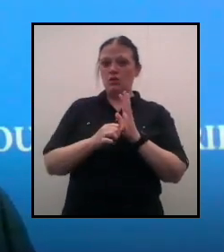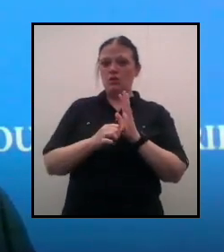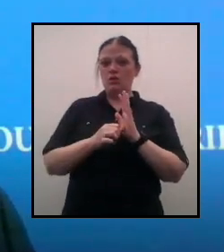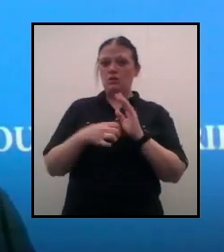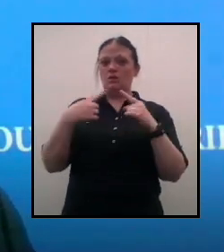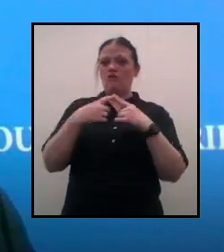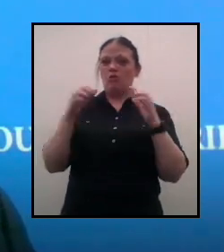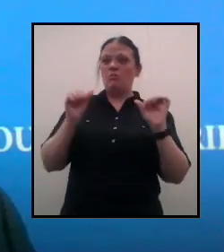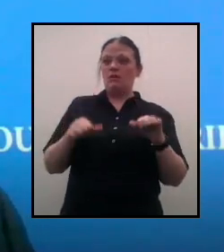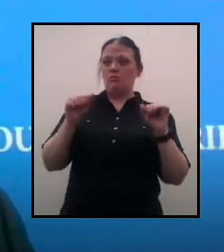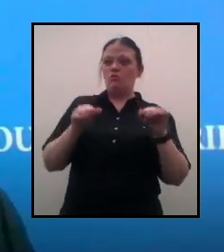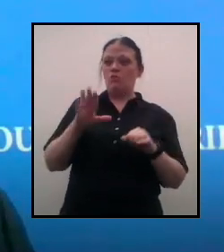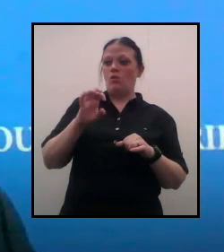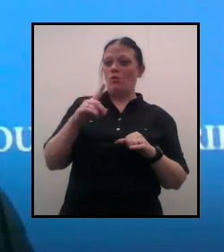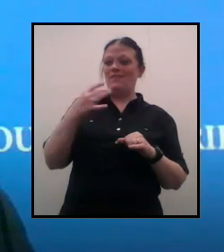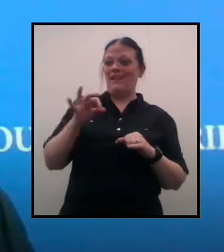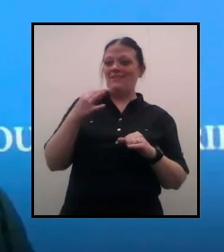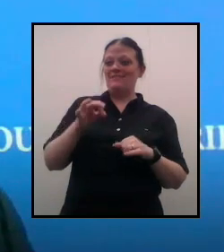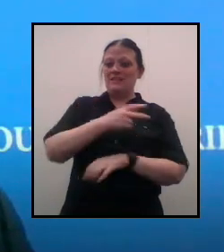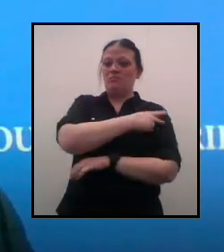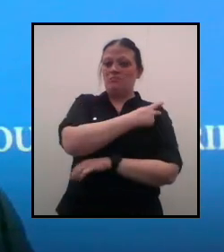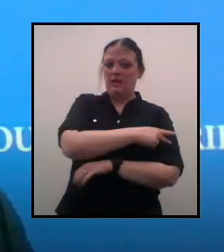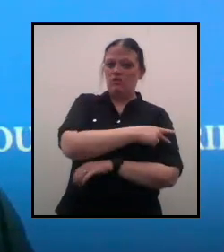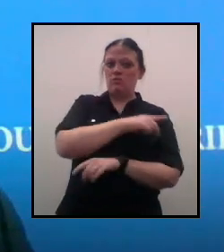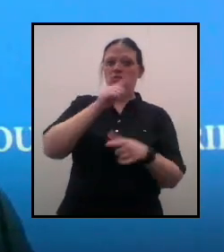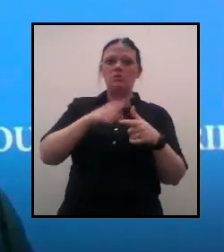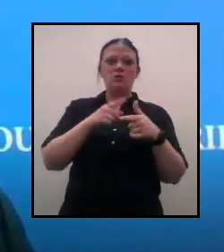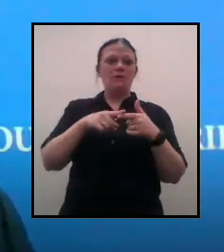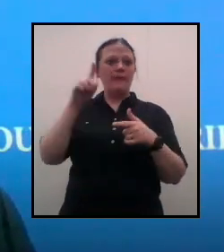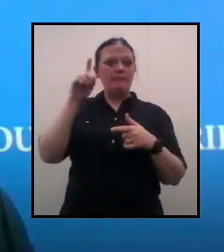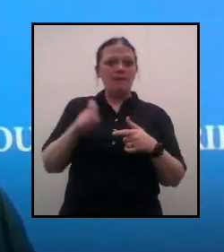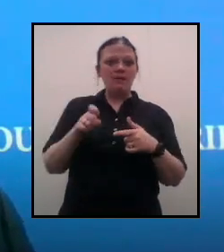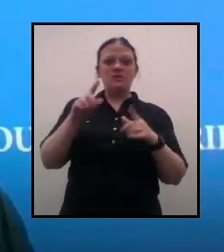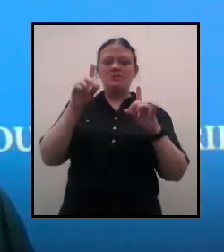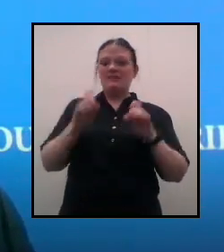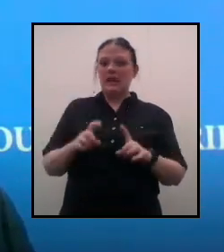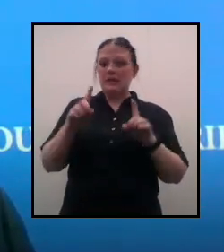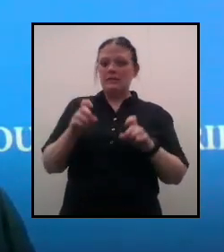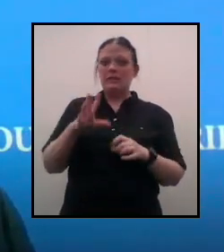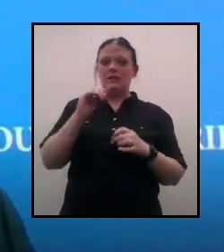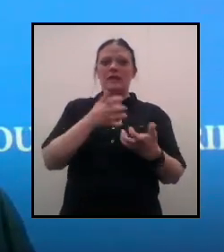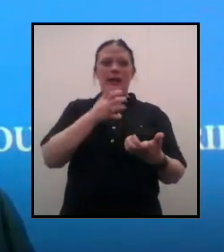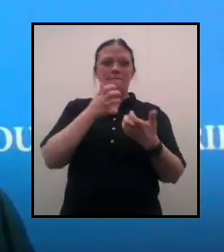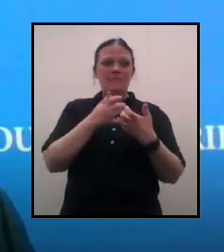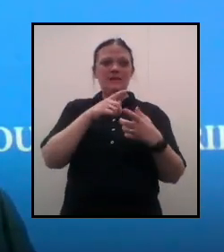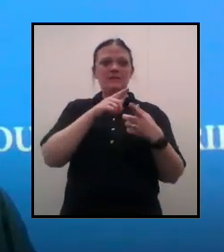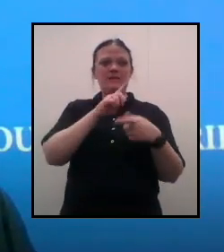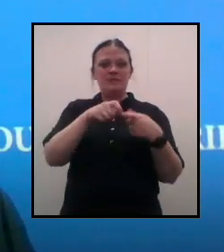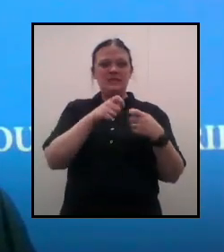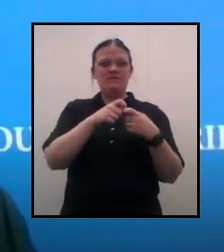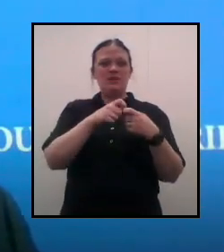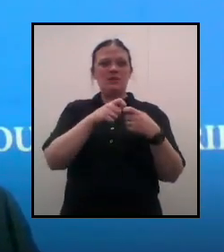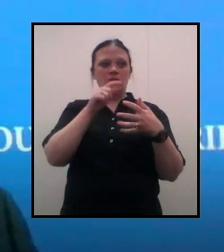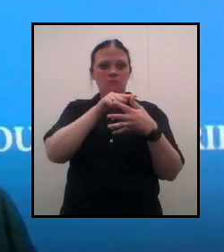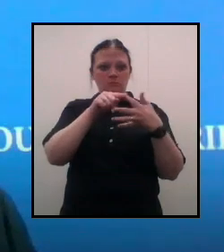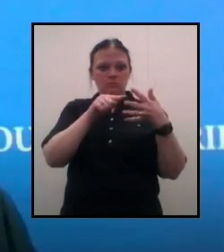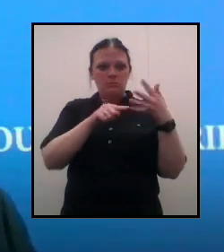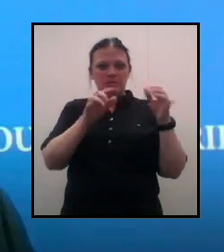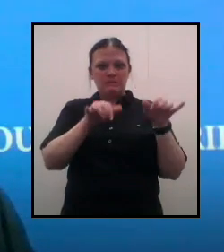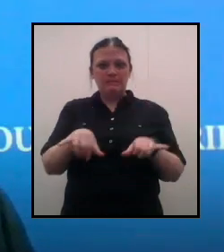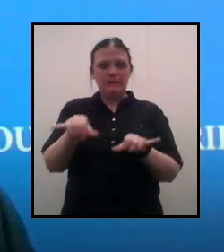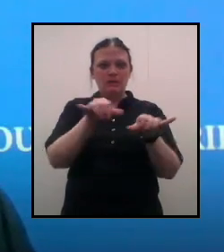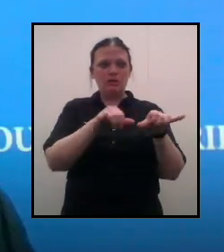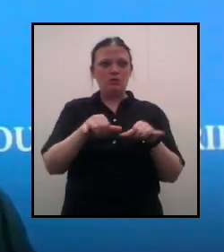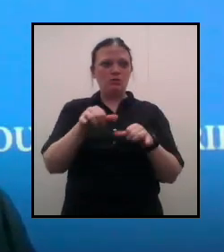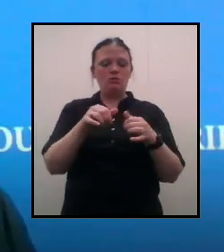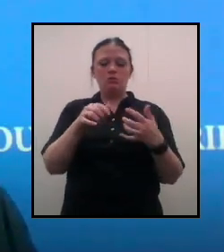from a potential COVID-19 patient, they have to be fit tested and they have to meet certain standards. Otherwise, they're not going to be worn by our local